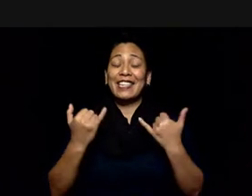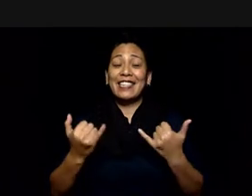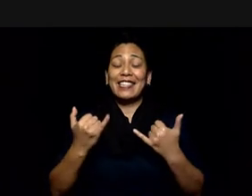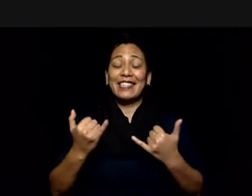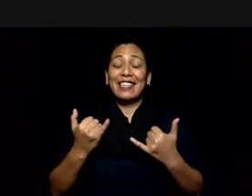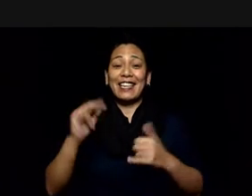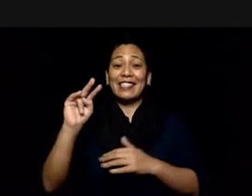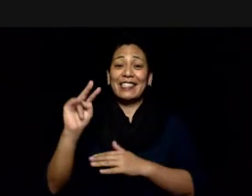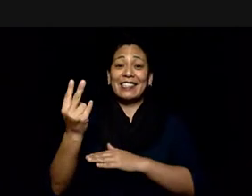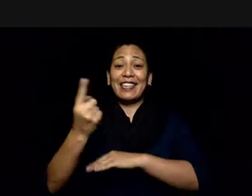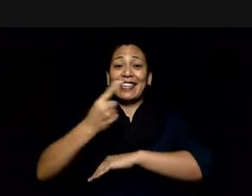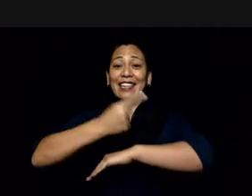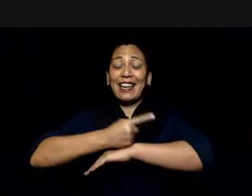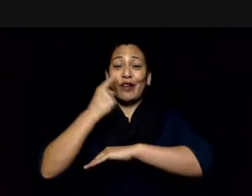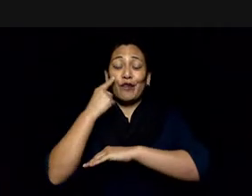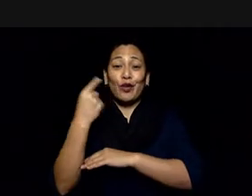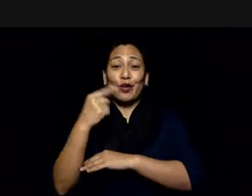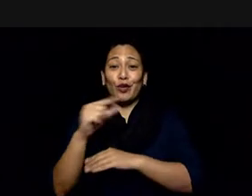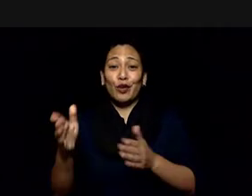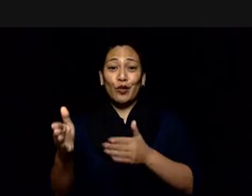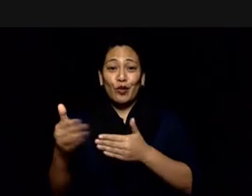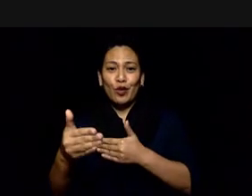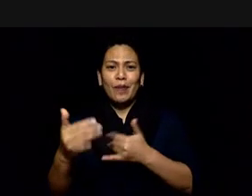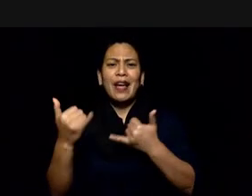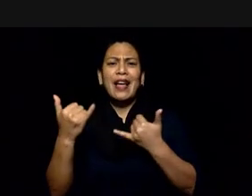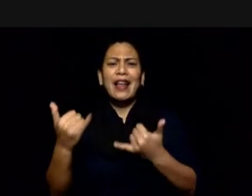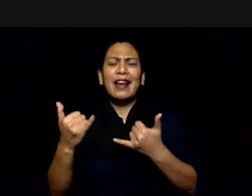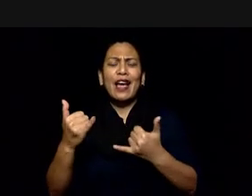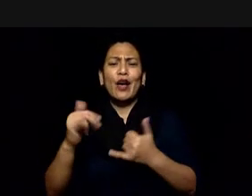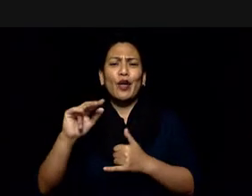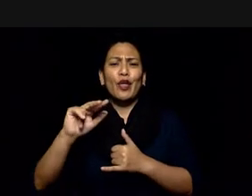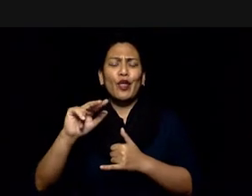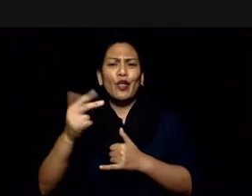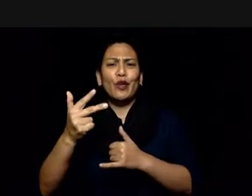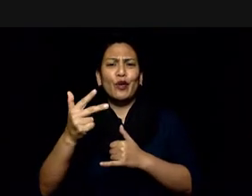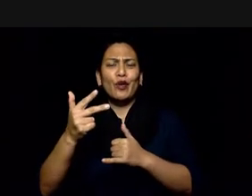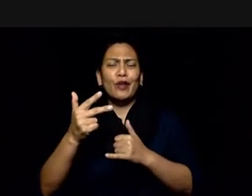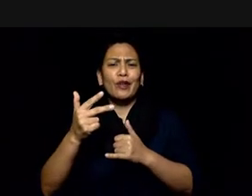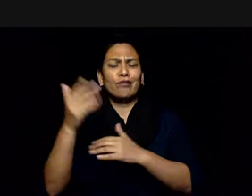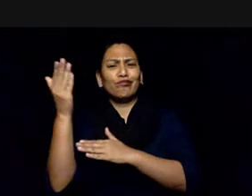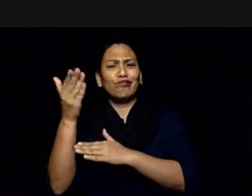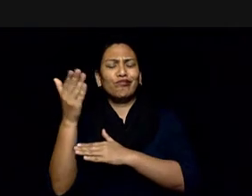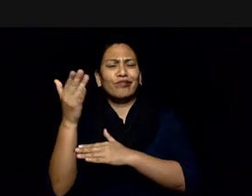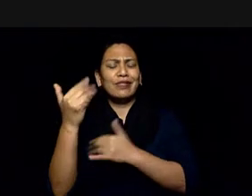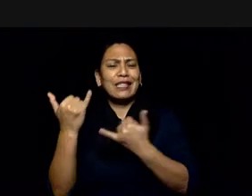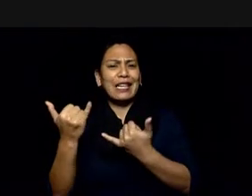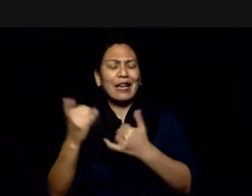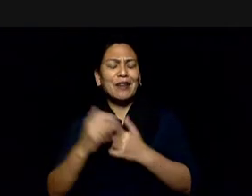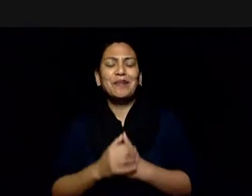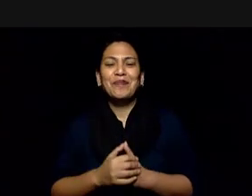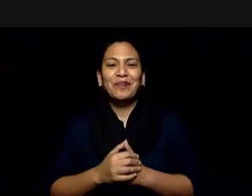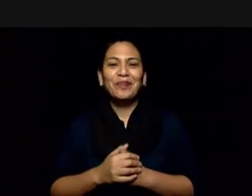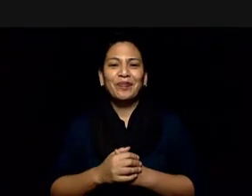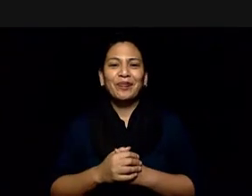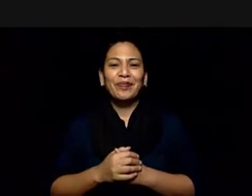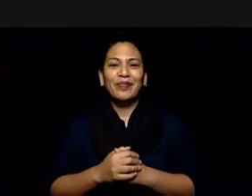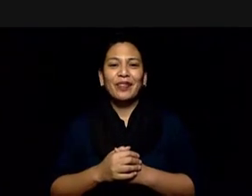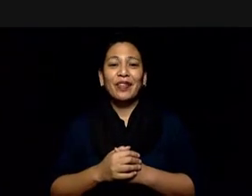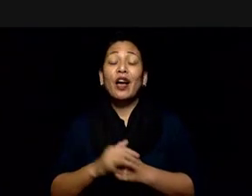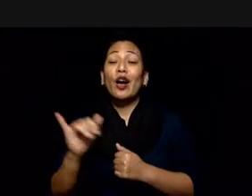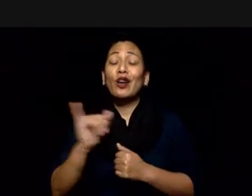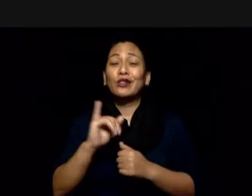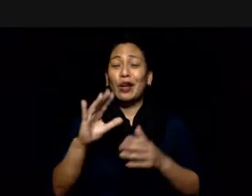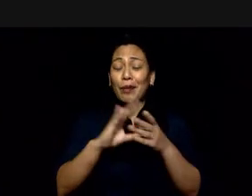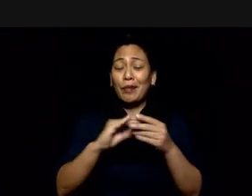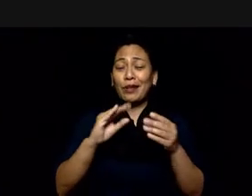Today is the second day of the Green Rooms, and we are now on our third session today. And I really need